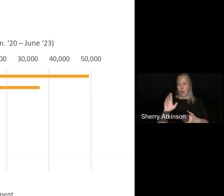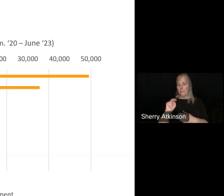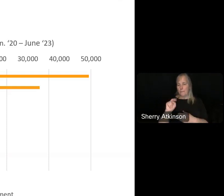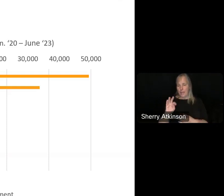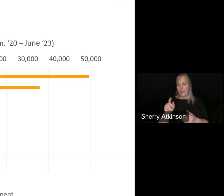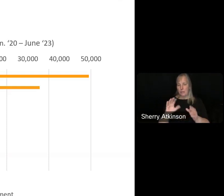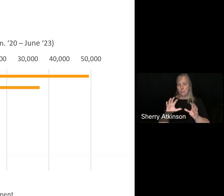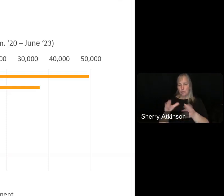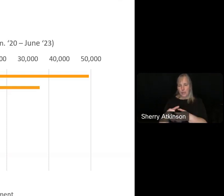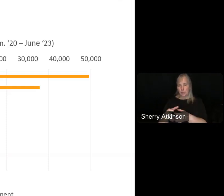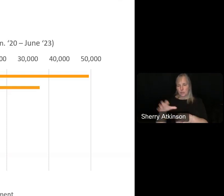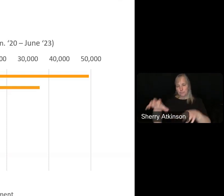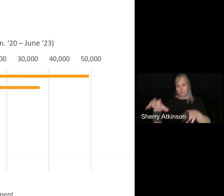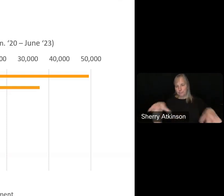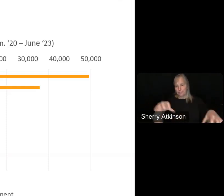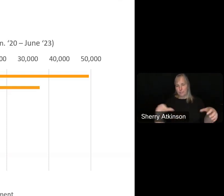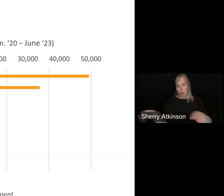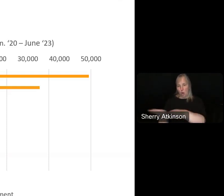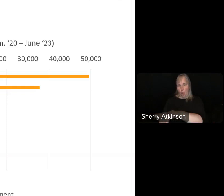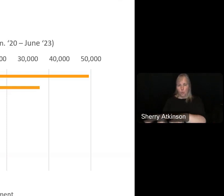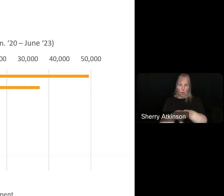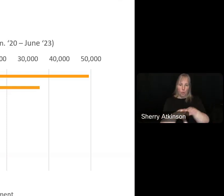consolidating, not having as many, like they're doing more,